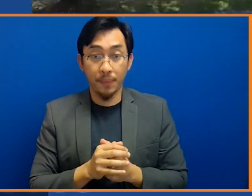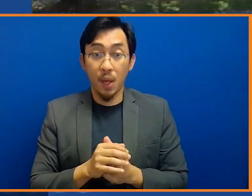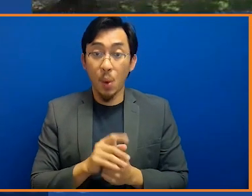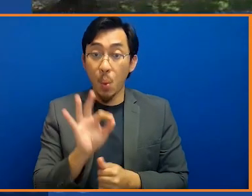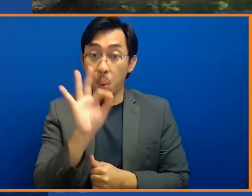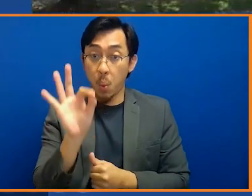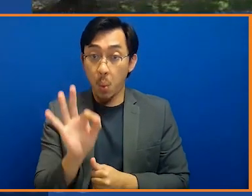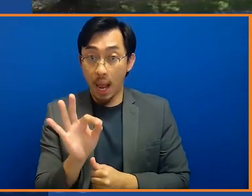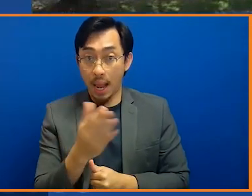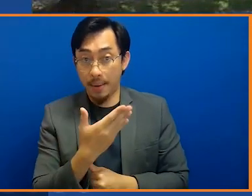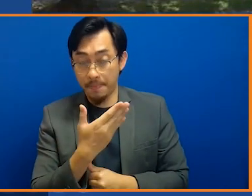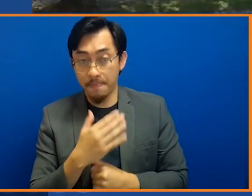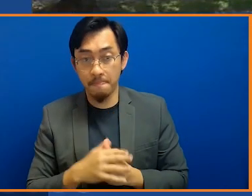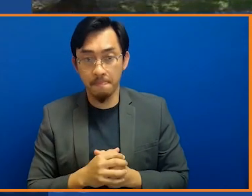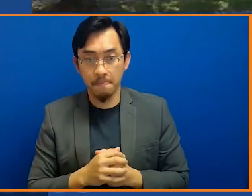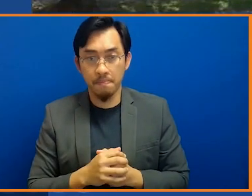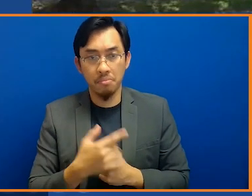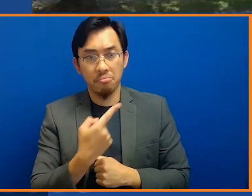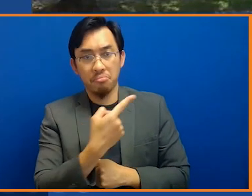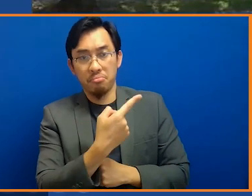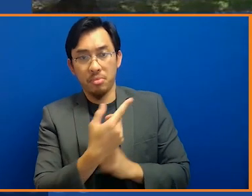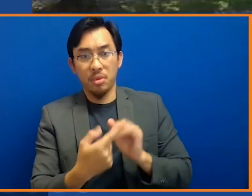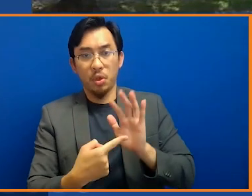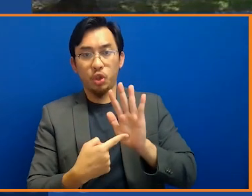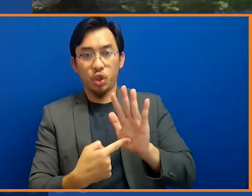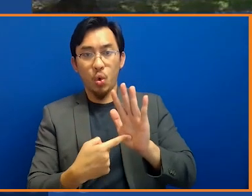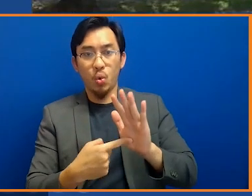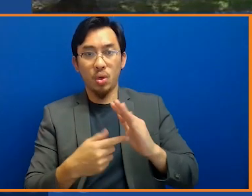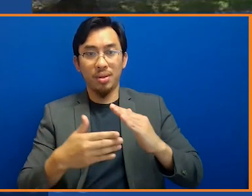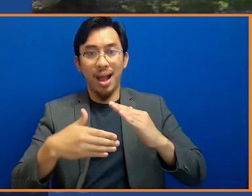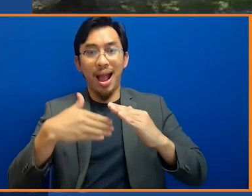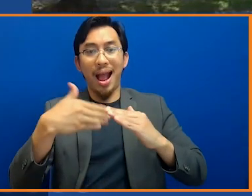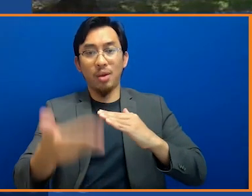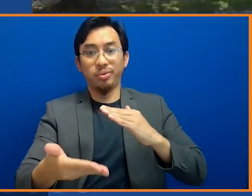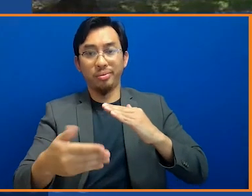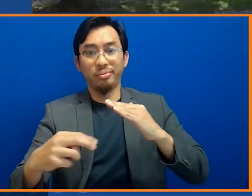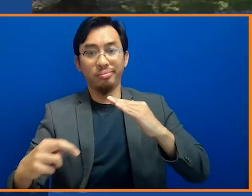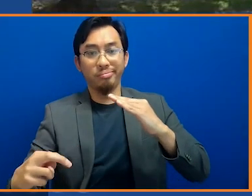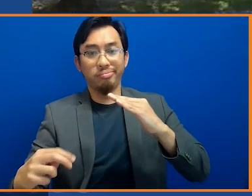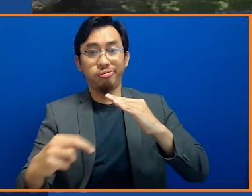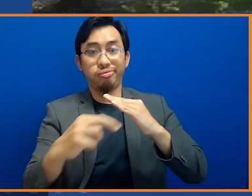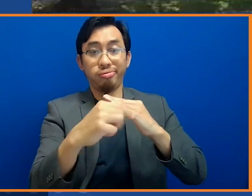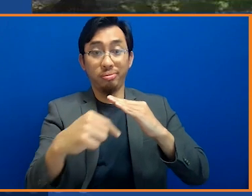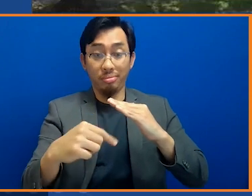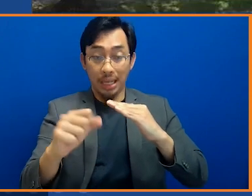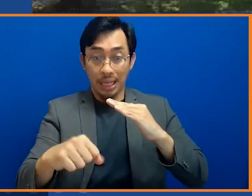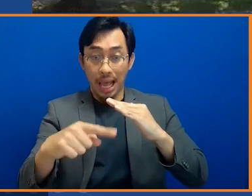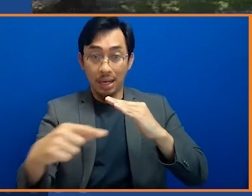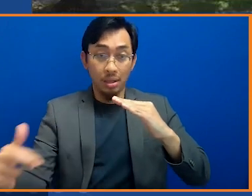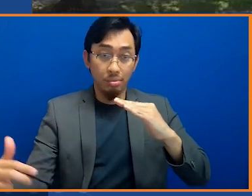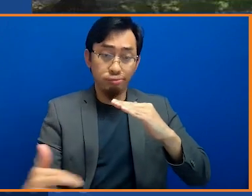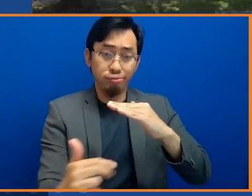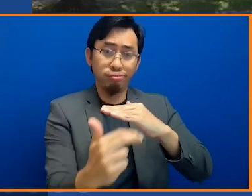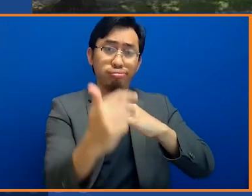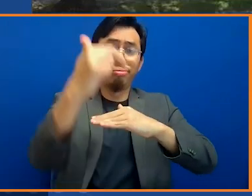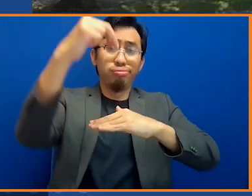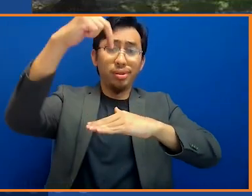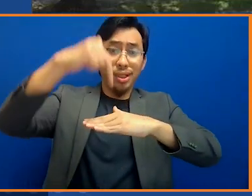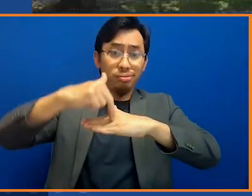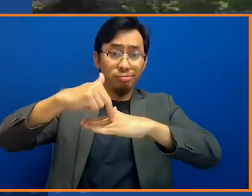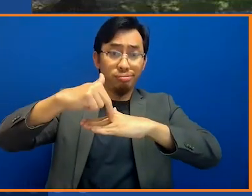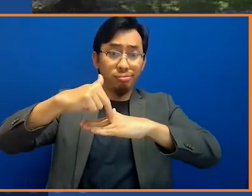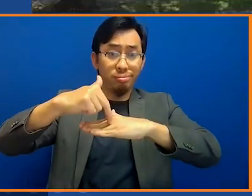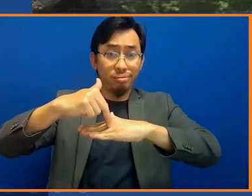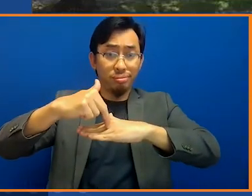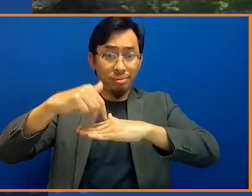too, because yeah, it's provide this stairway over here so people can use the rooftop of